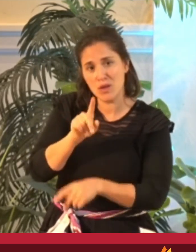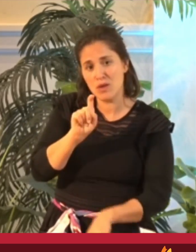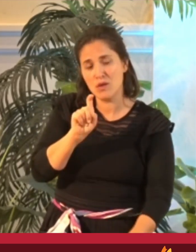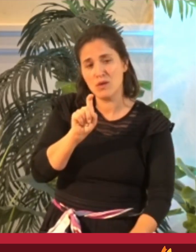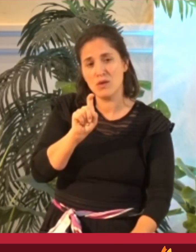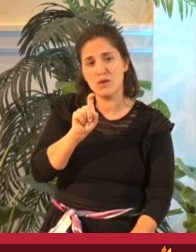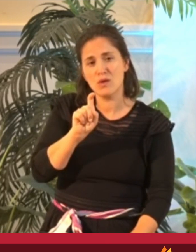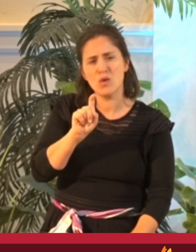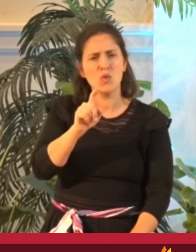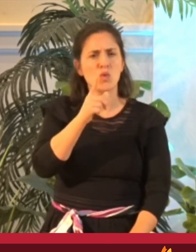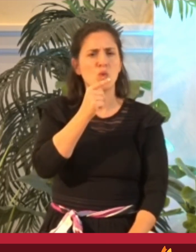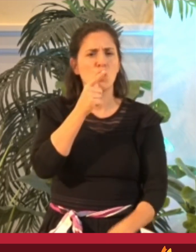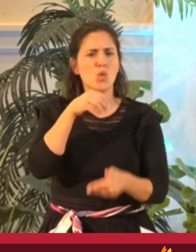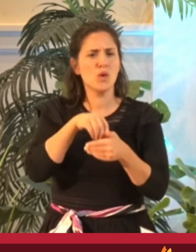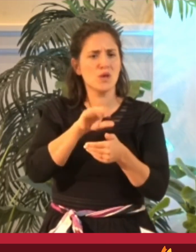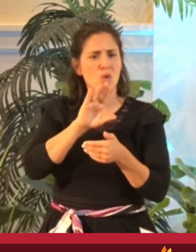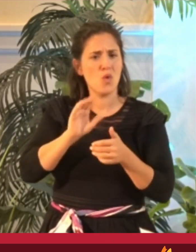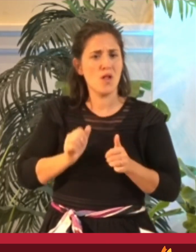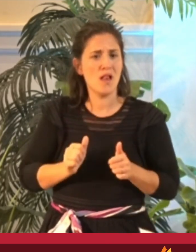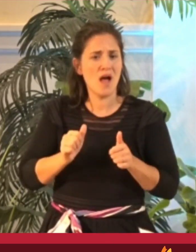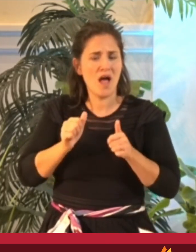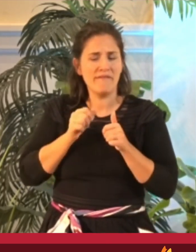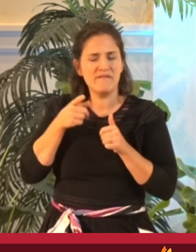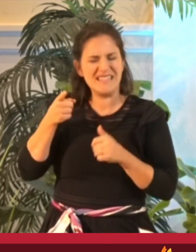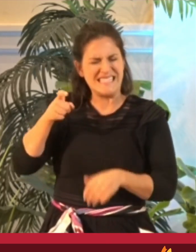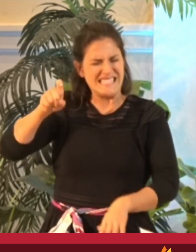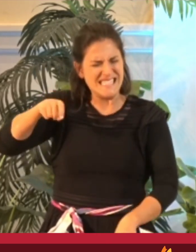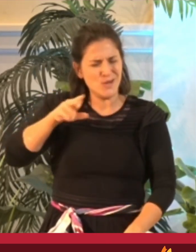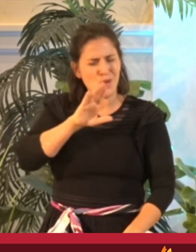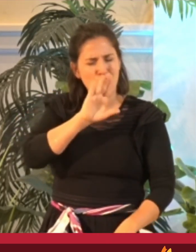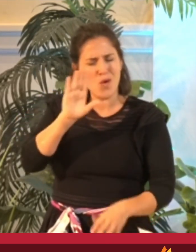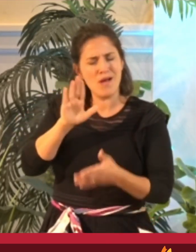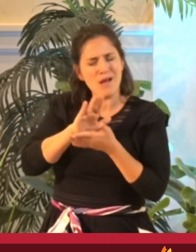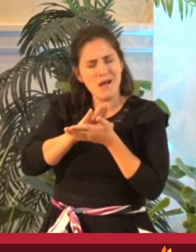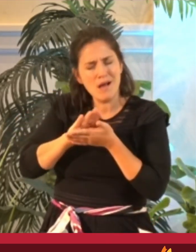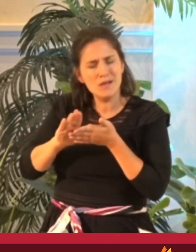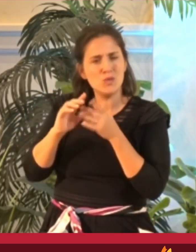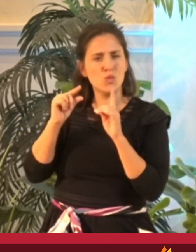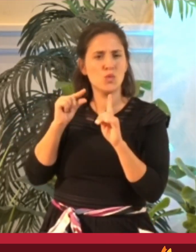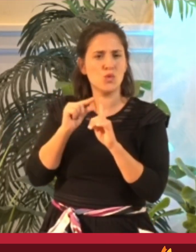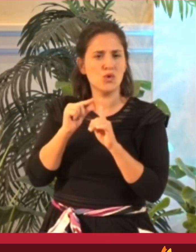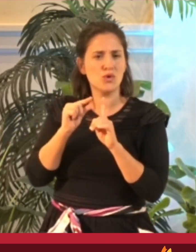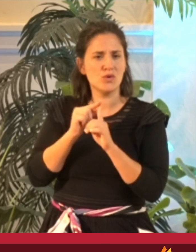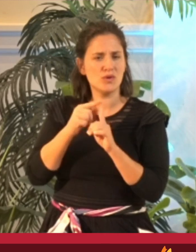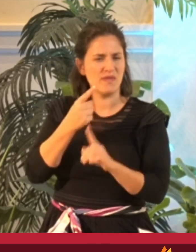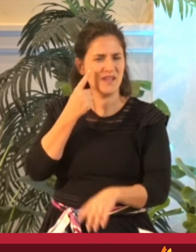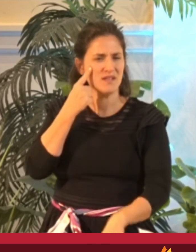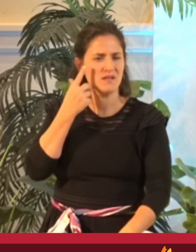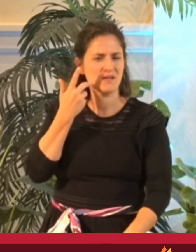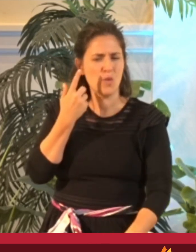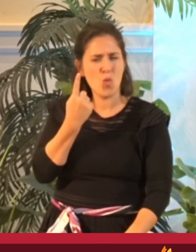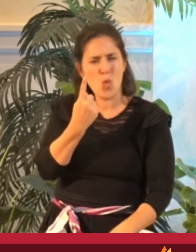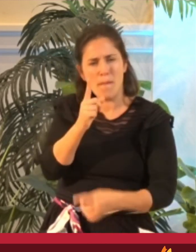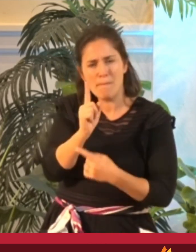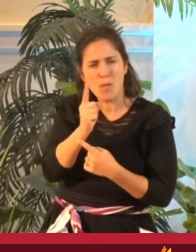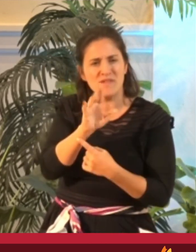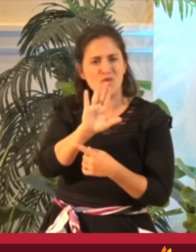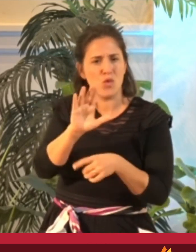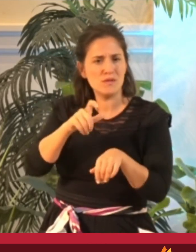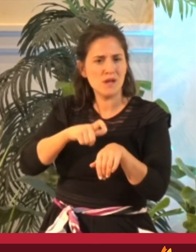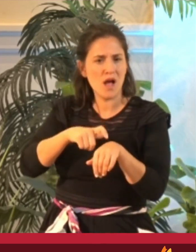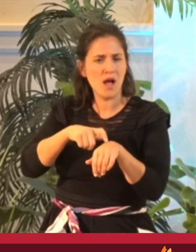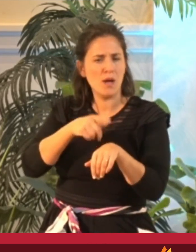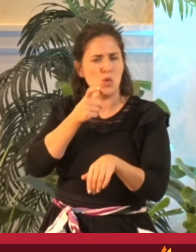word, a gentle presence, or just a moment of your time.